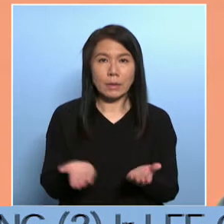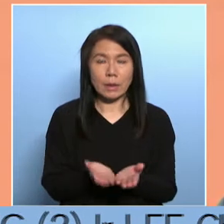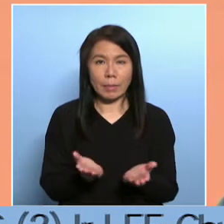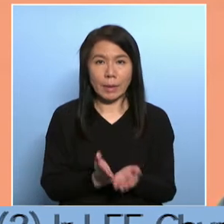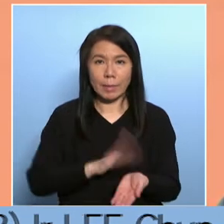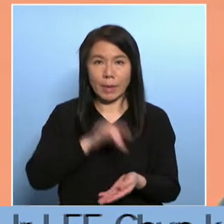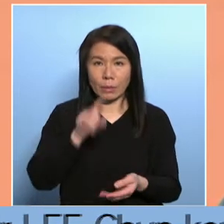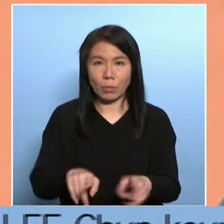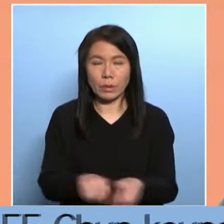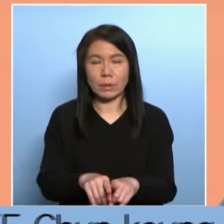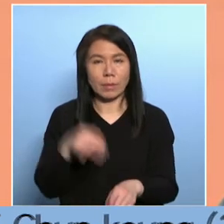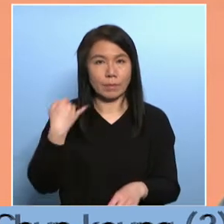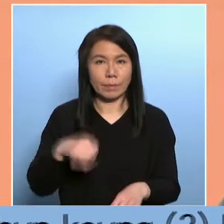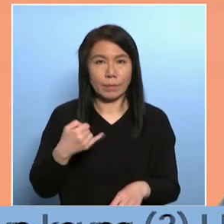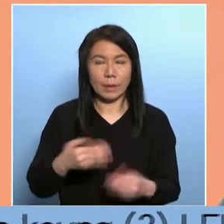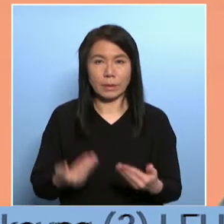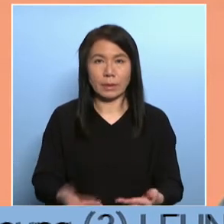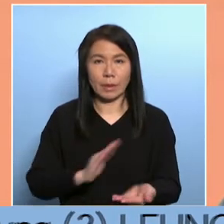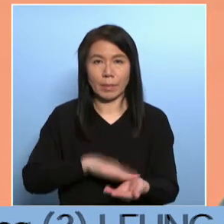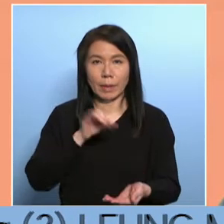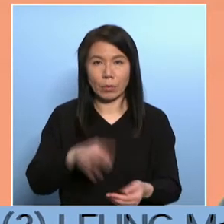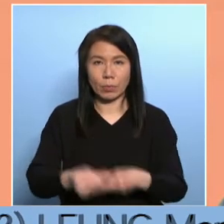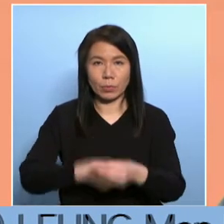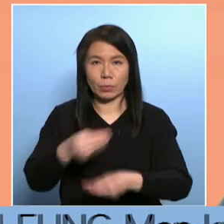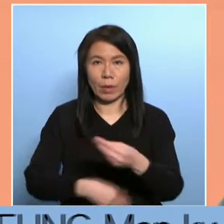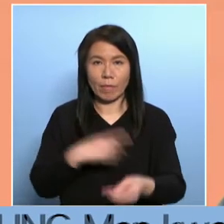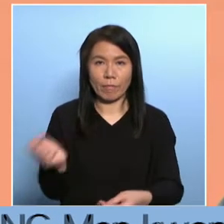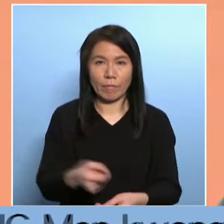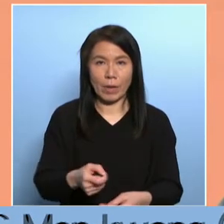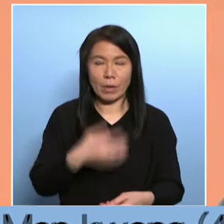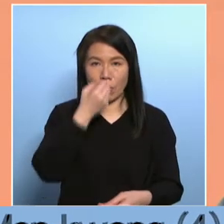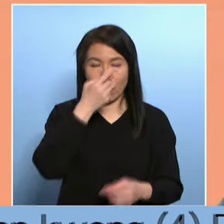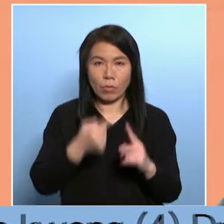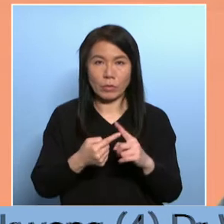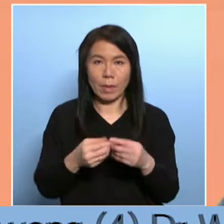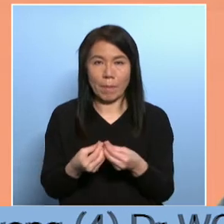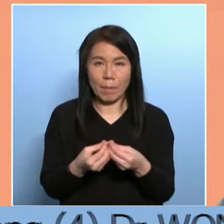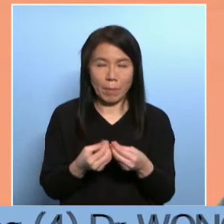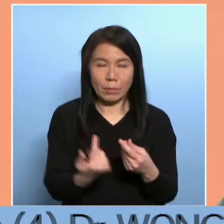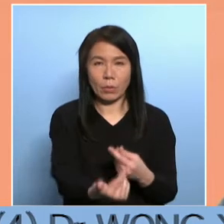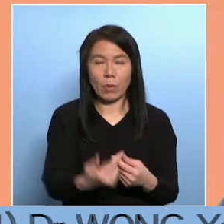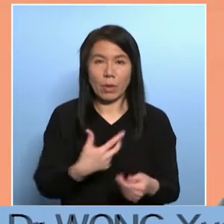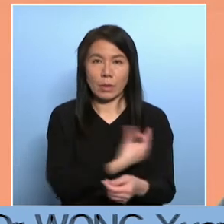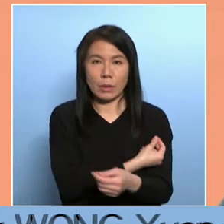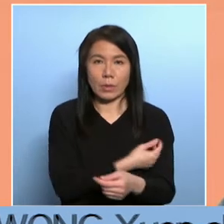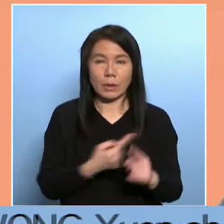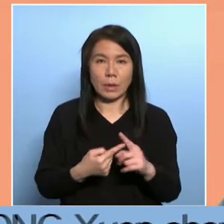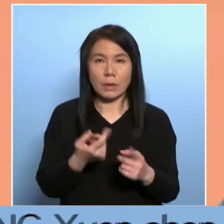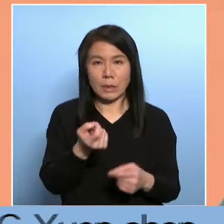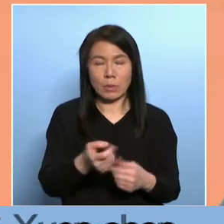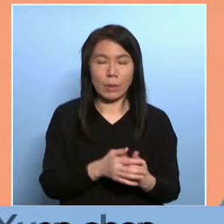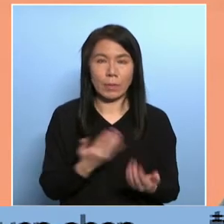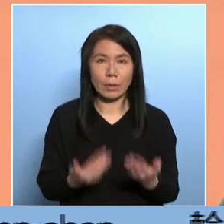for dynamic zero infection or living with COVID. Now, we can see that living COVID is not possible. Given the rate of